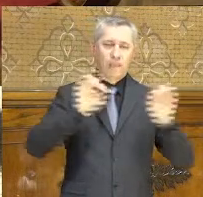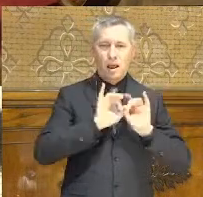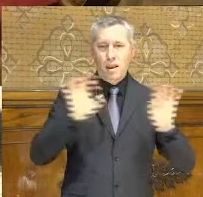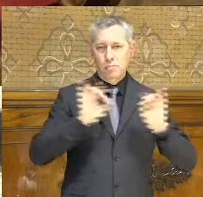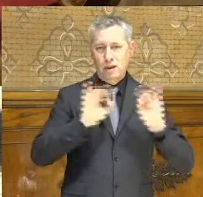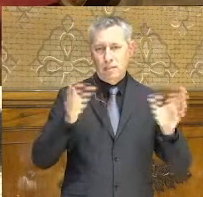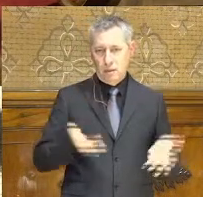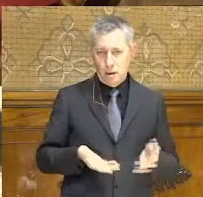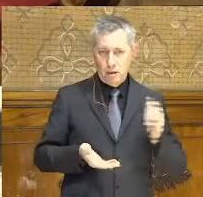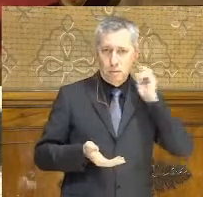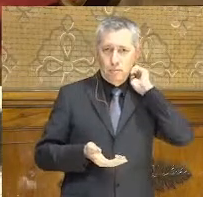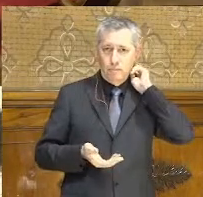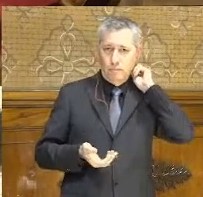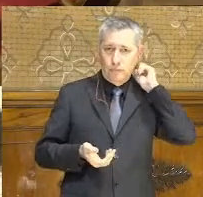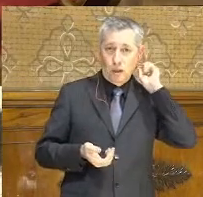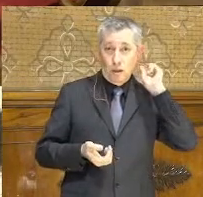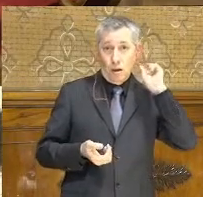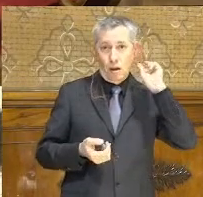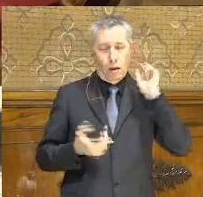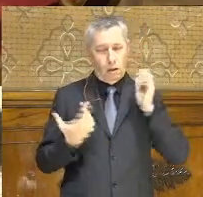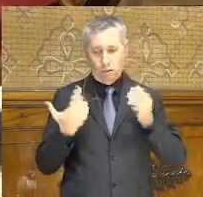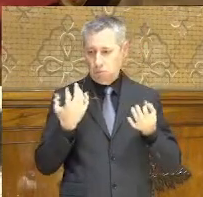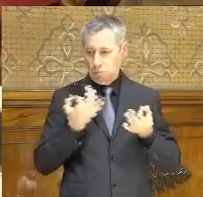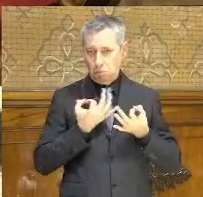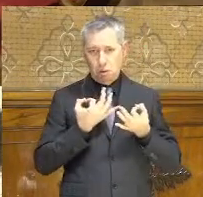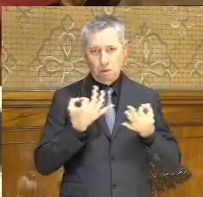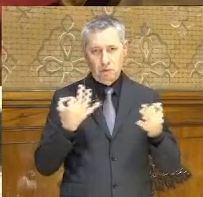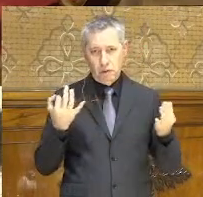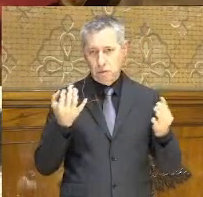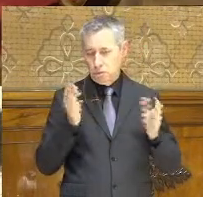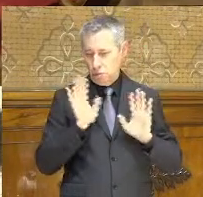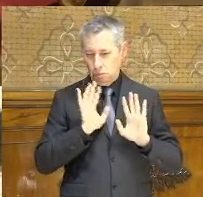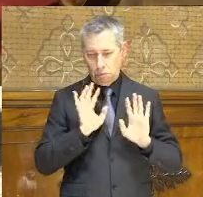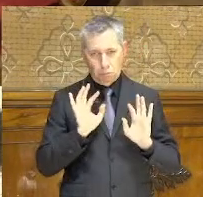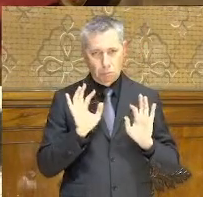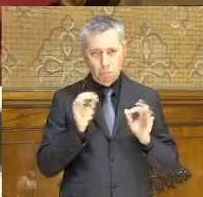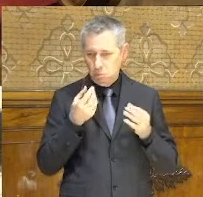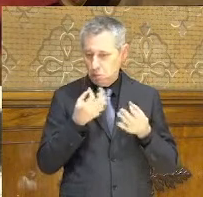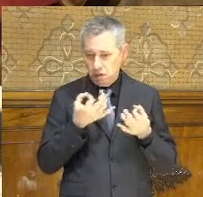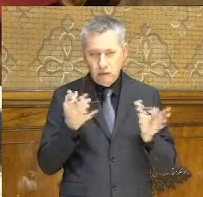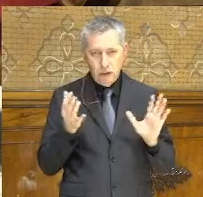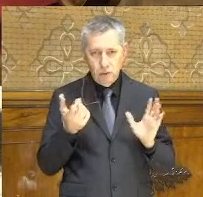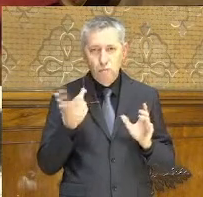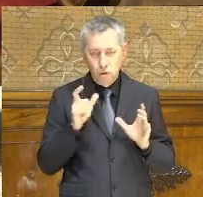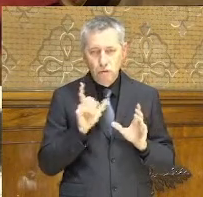this issue. Does that, Ansi, give you a sense of your, you know? Thank you.